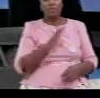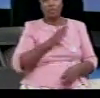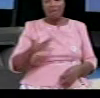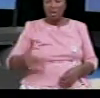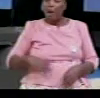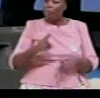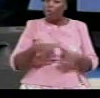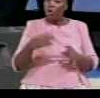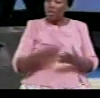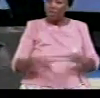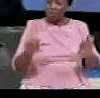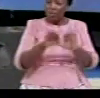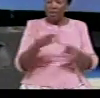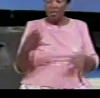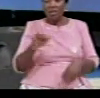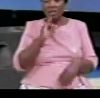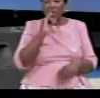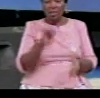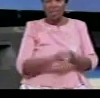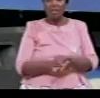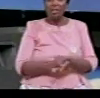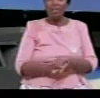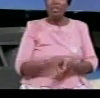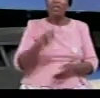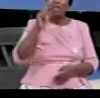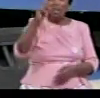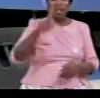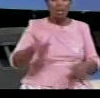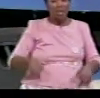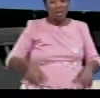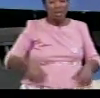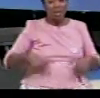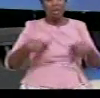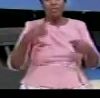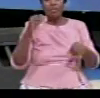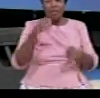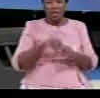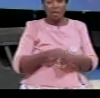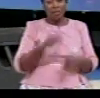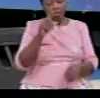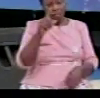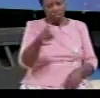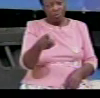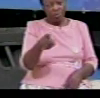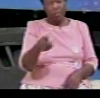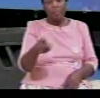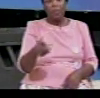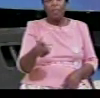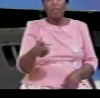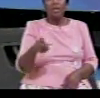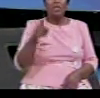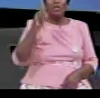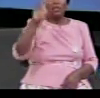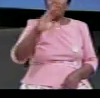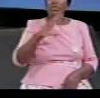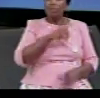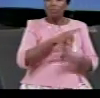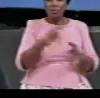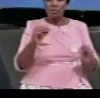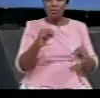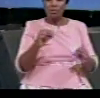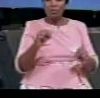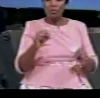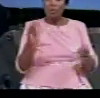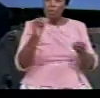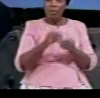important thing is that he dwells in you. It's no more hovering over